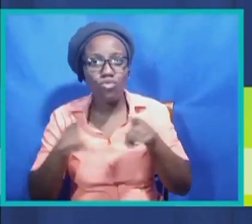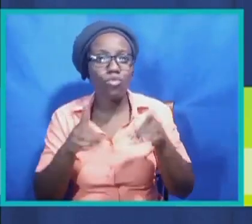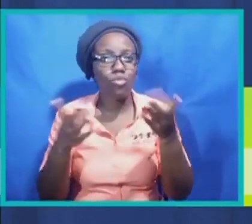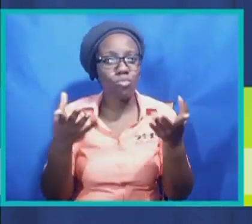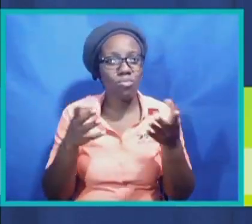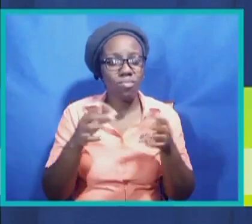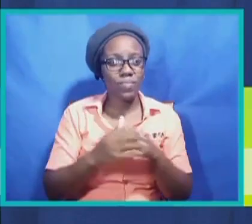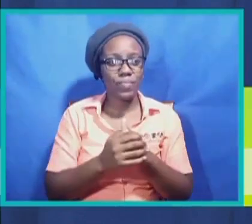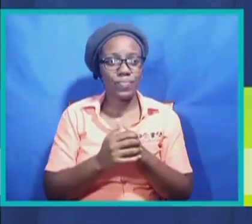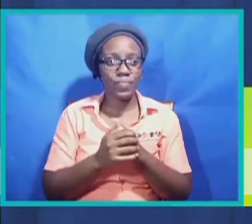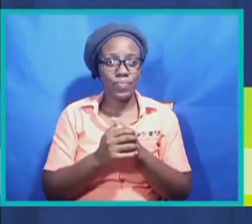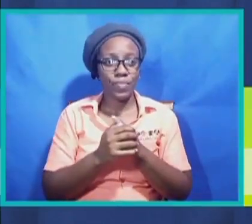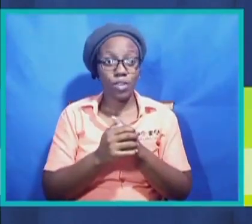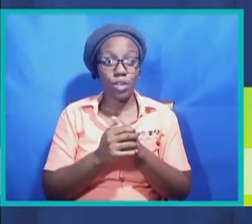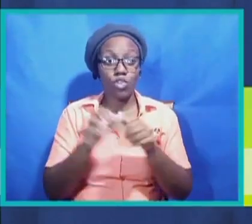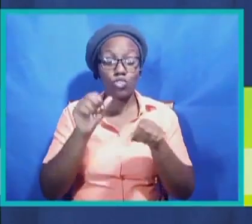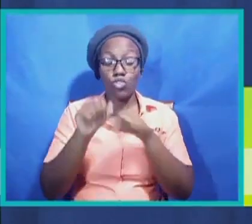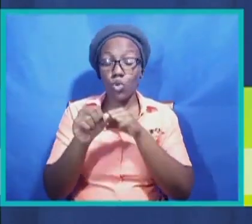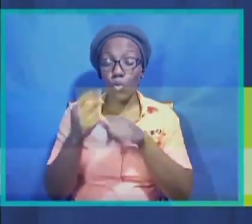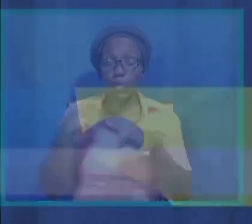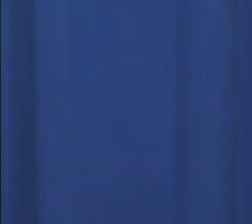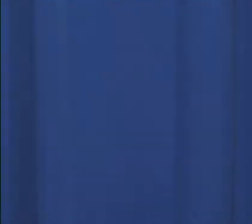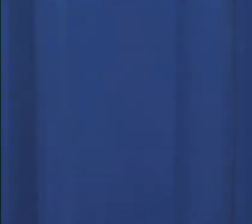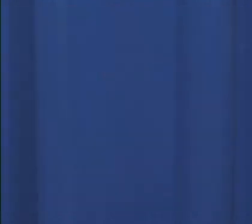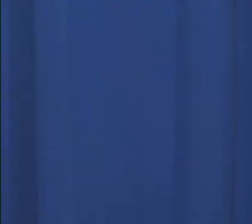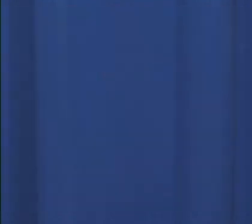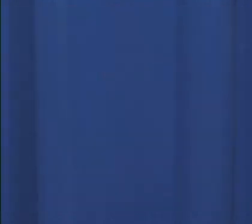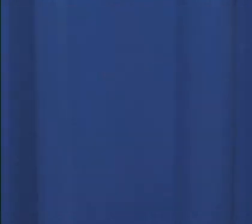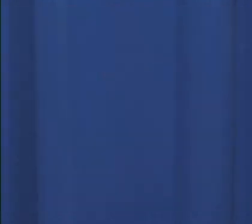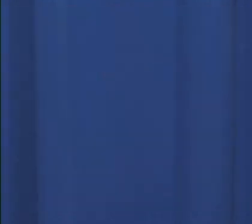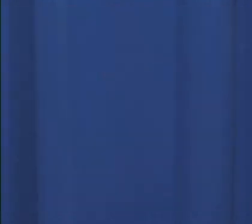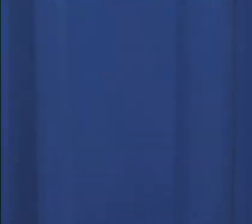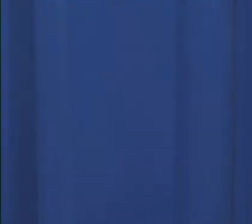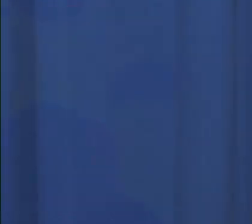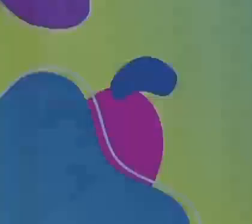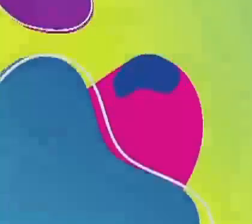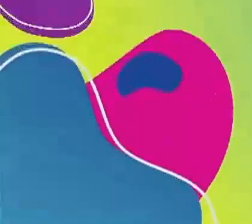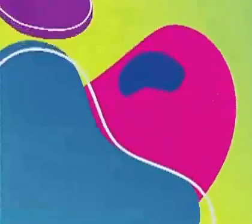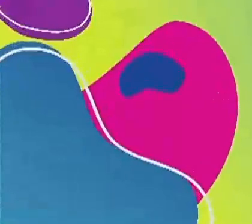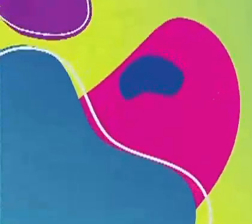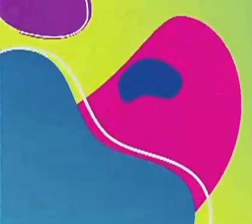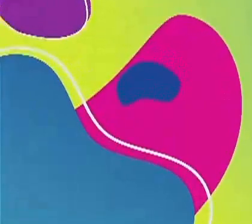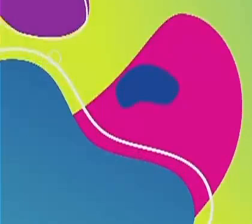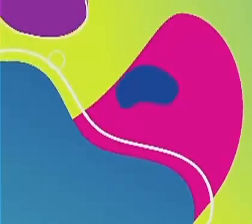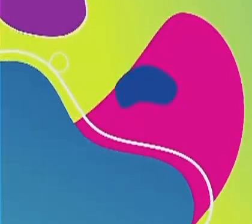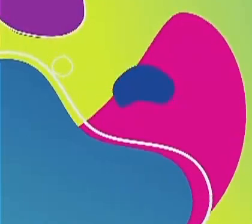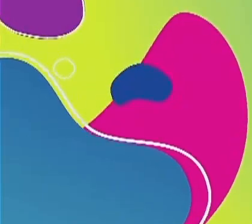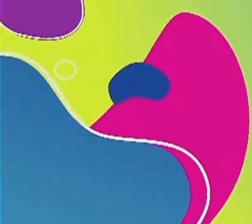that with Mr. Sicharan and Dr. Paul. Stay with us, we'll return with more.